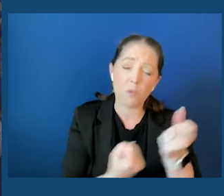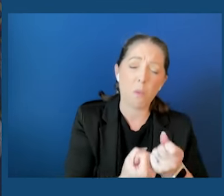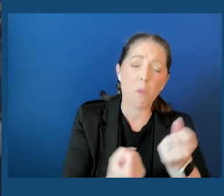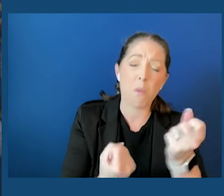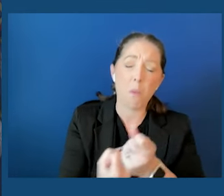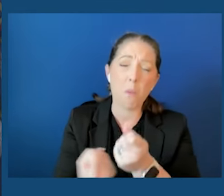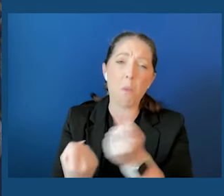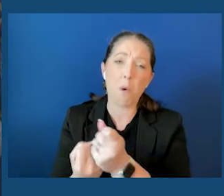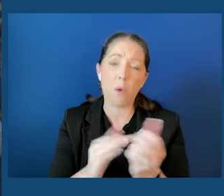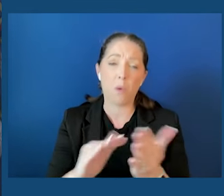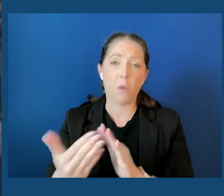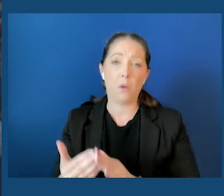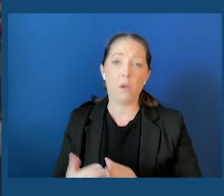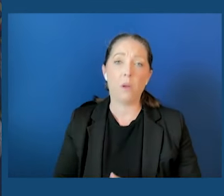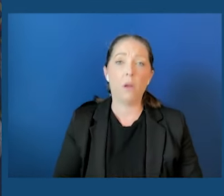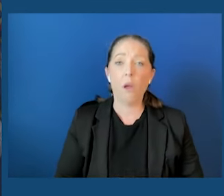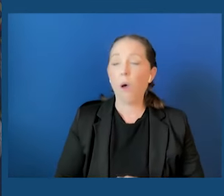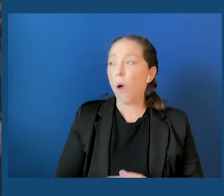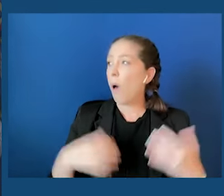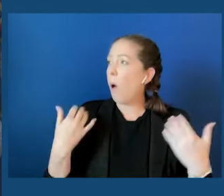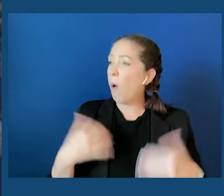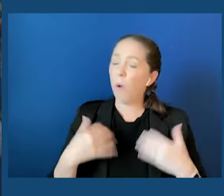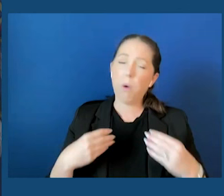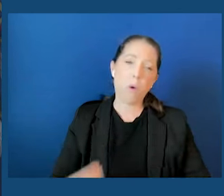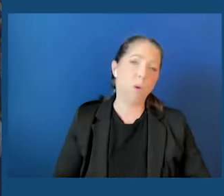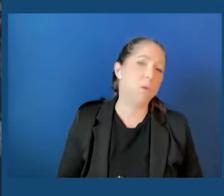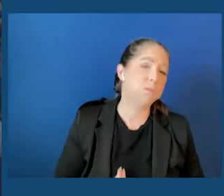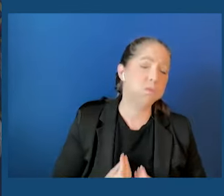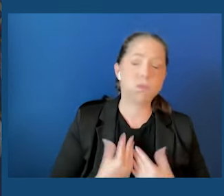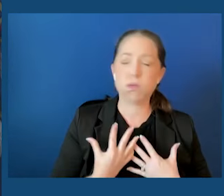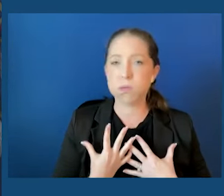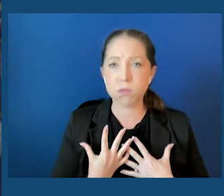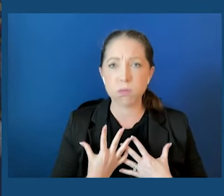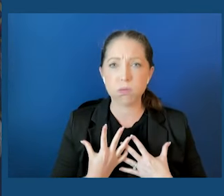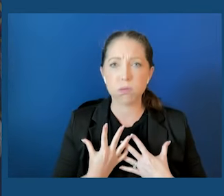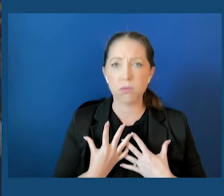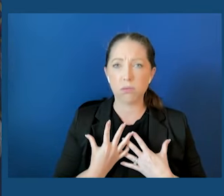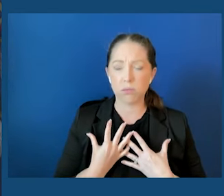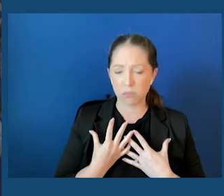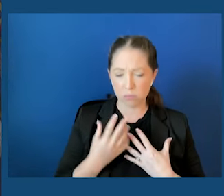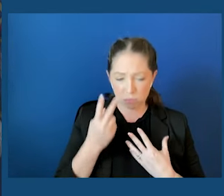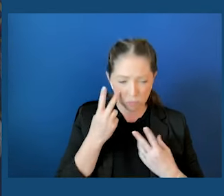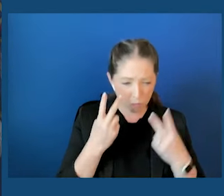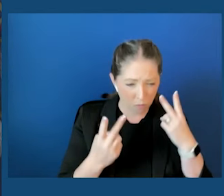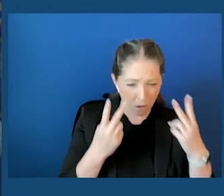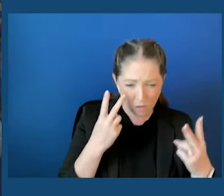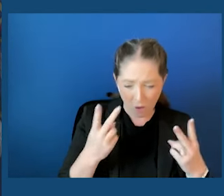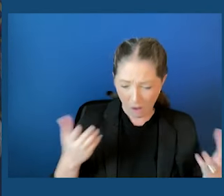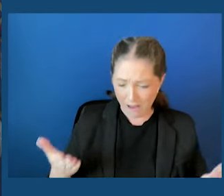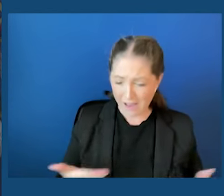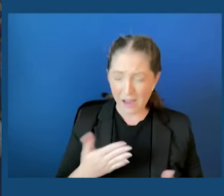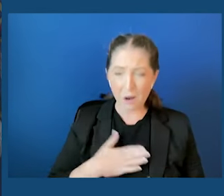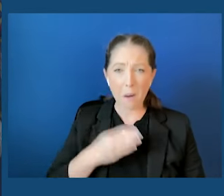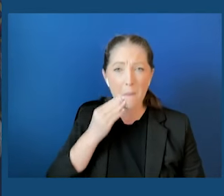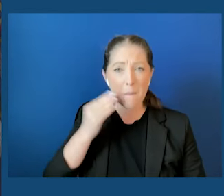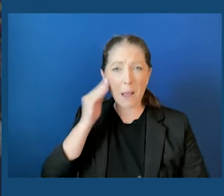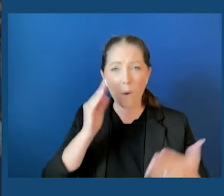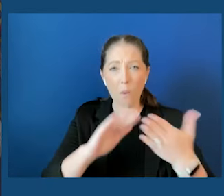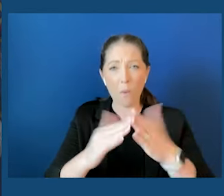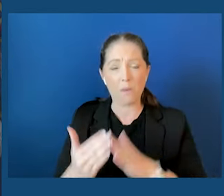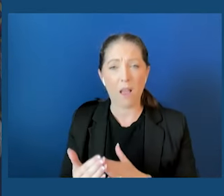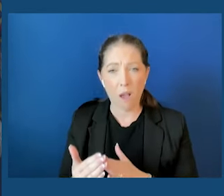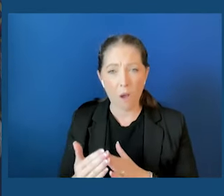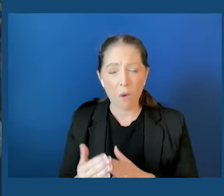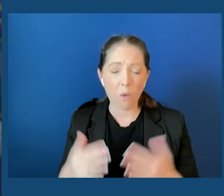I am forever inspired by what I saw here in my hometown in response.